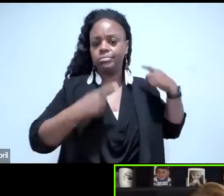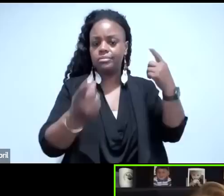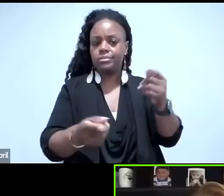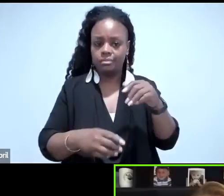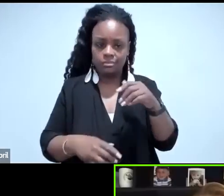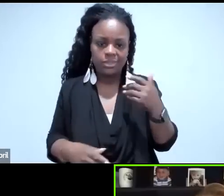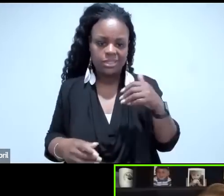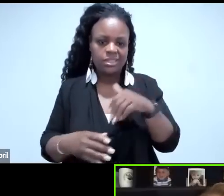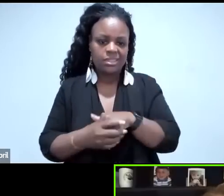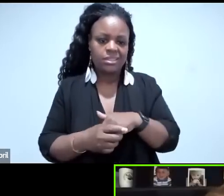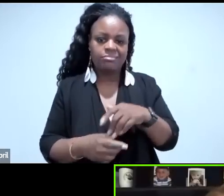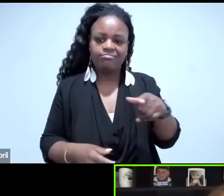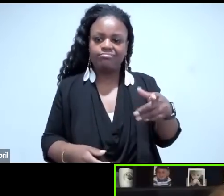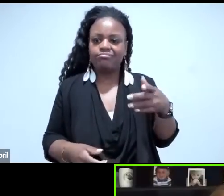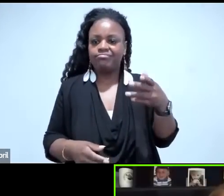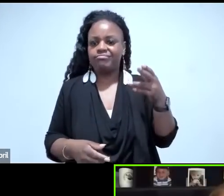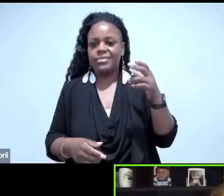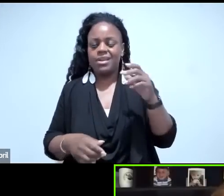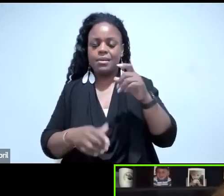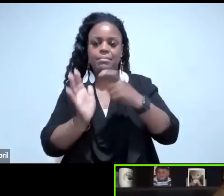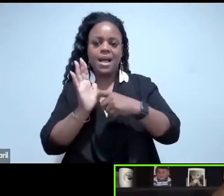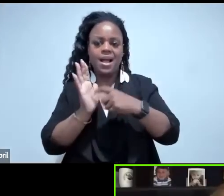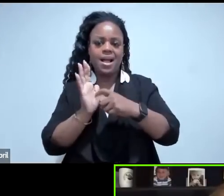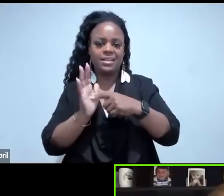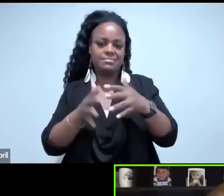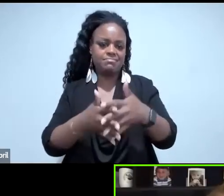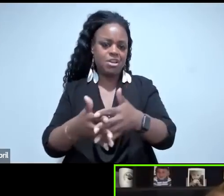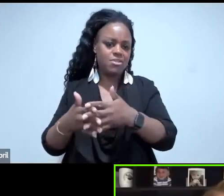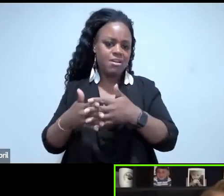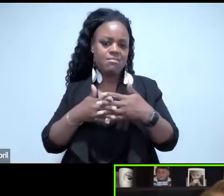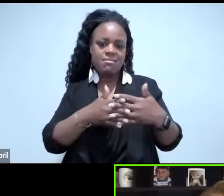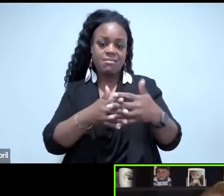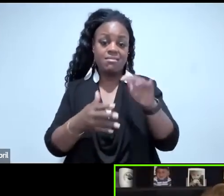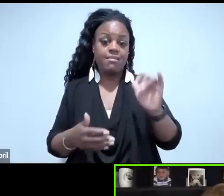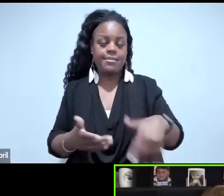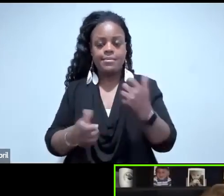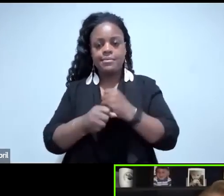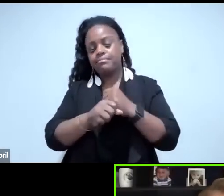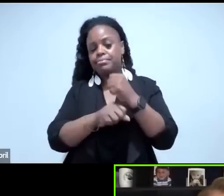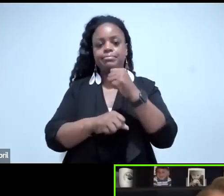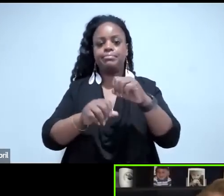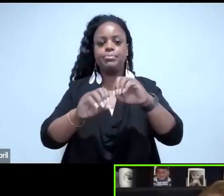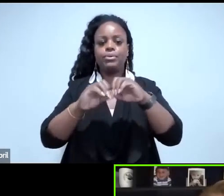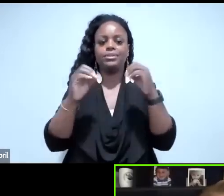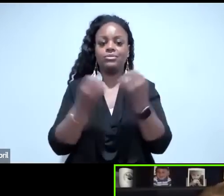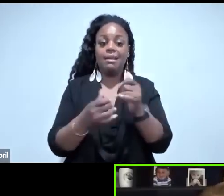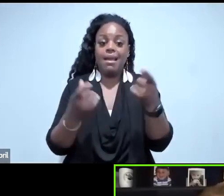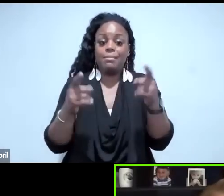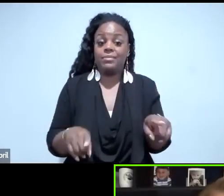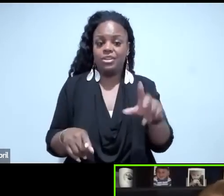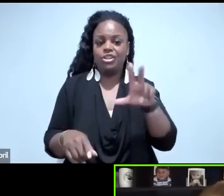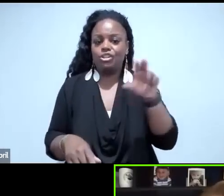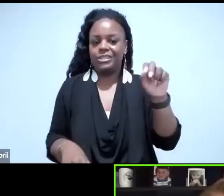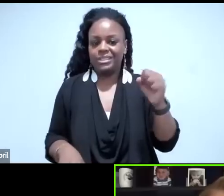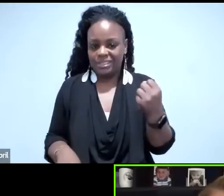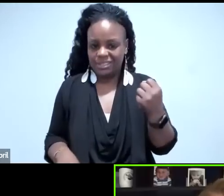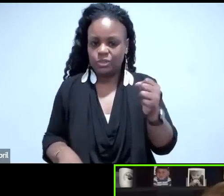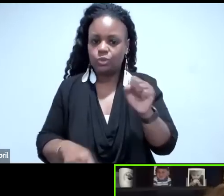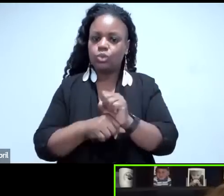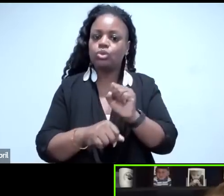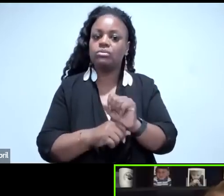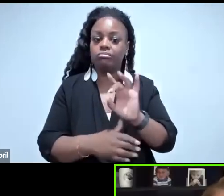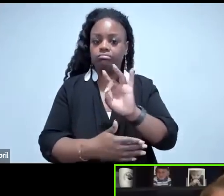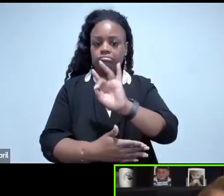in the 30s, were around the 8-hour day. It was around fighting for healthcare and